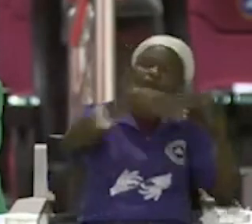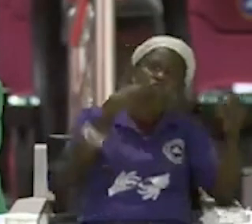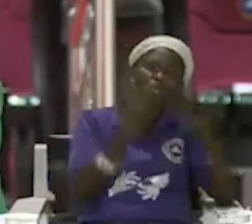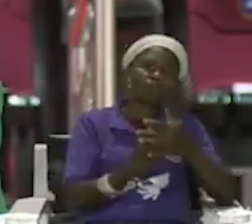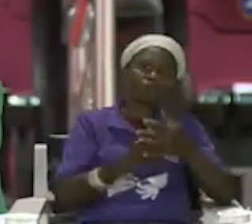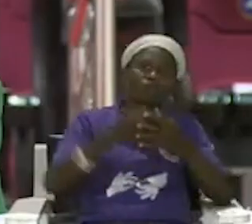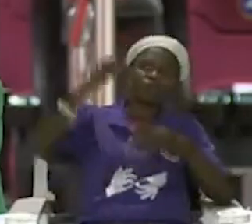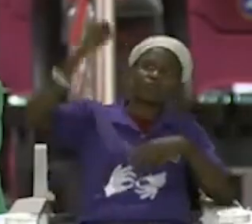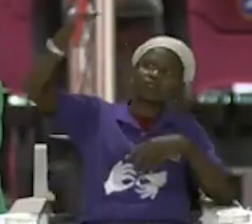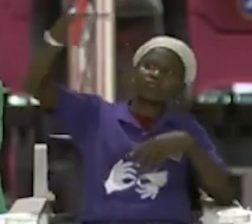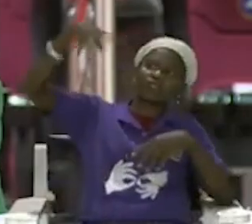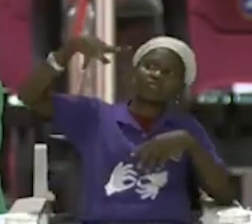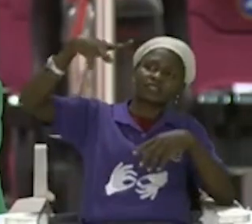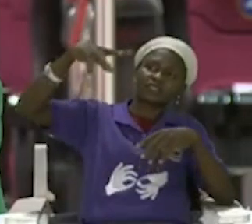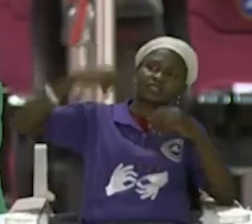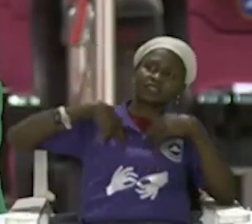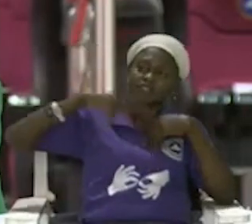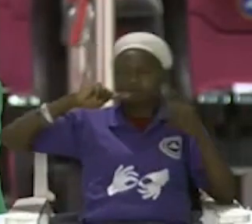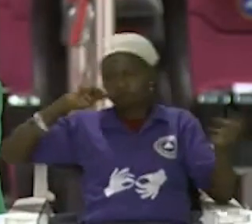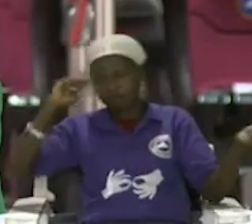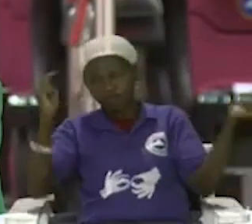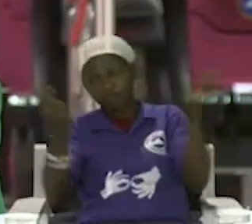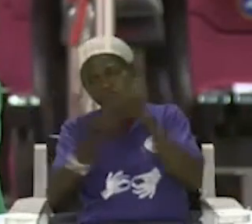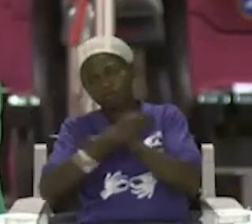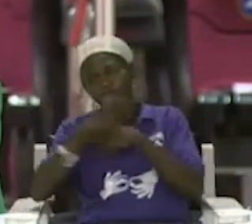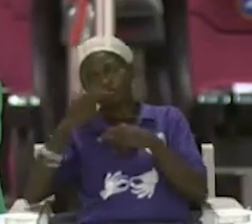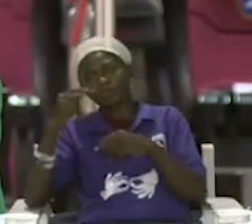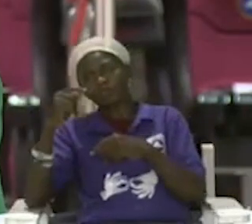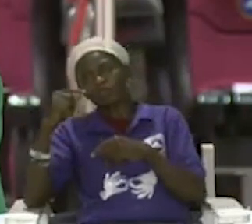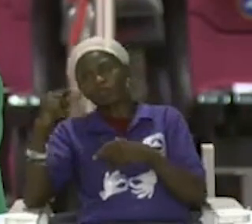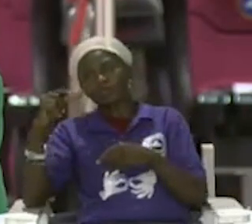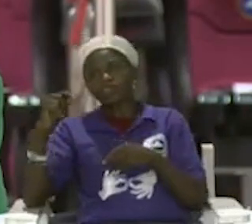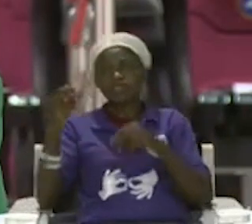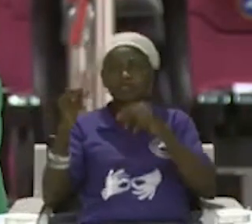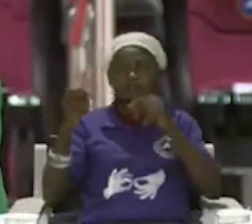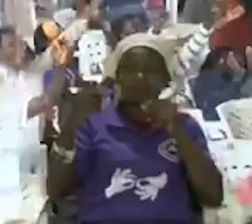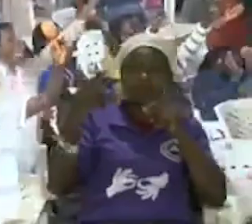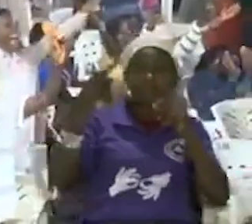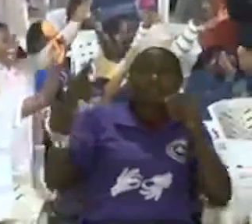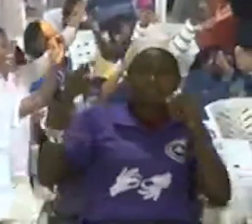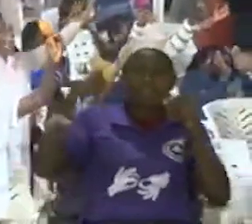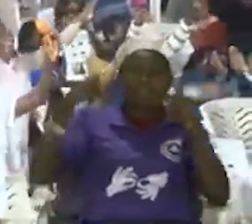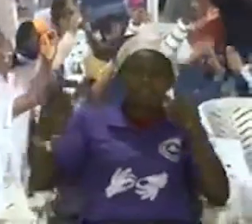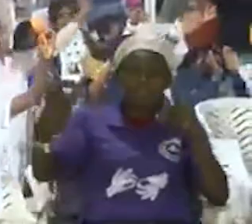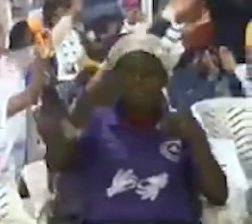lights have turned green for you.